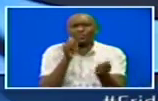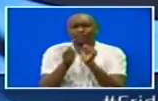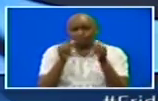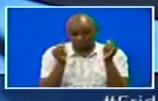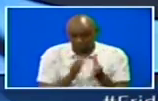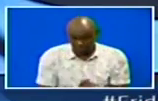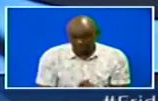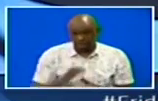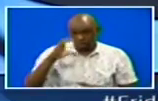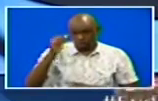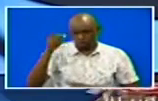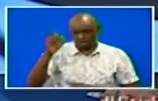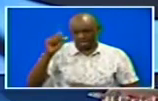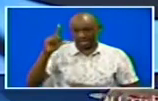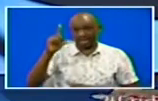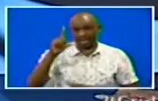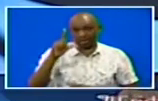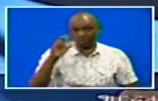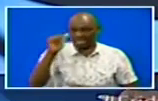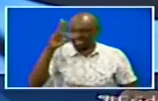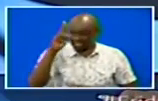News, and Cornelius Kangogo